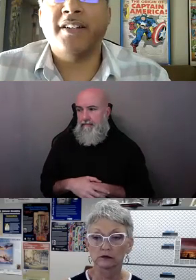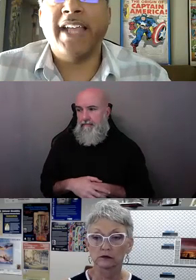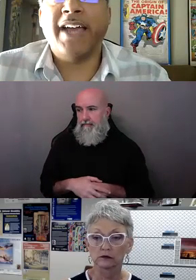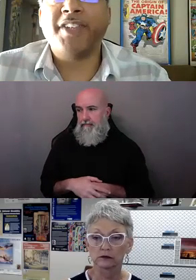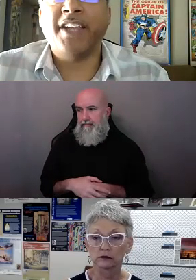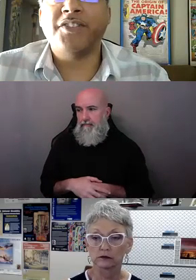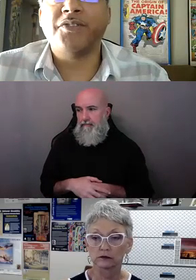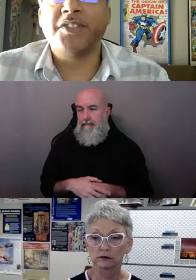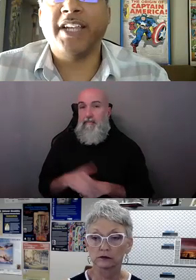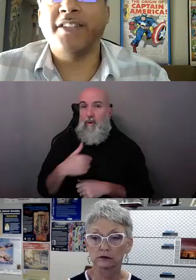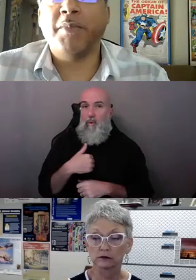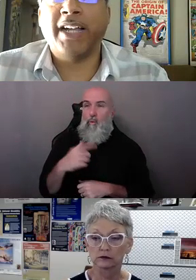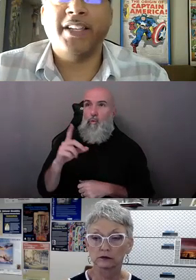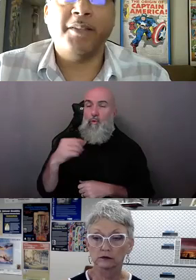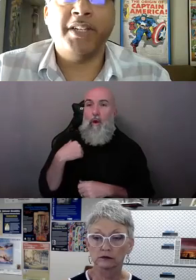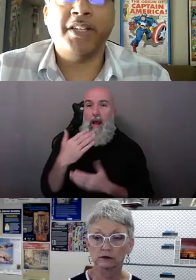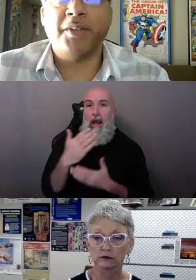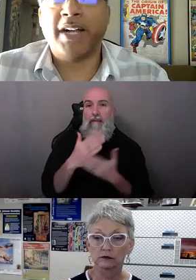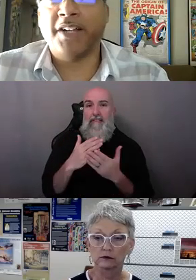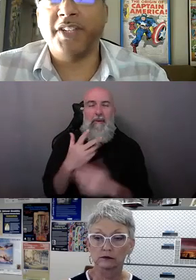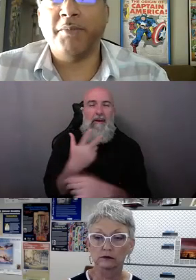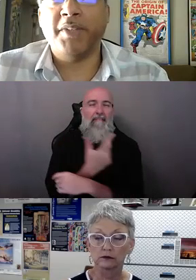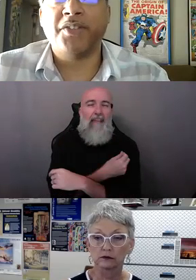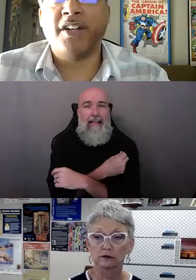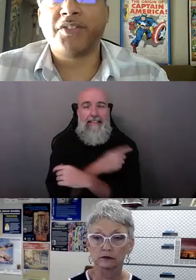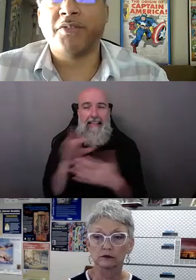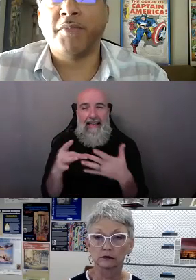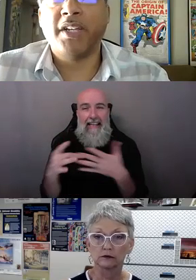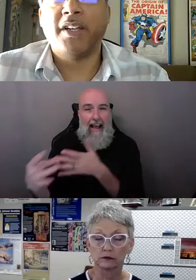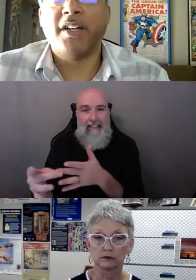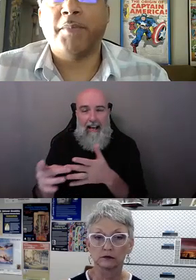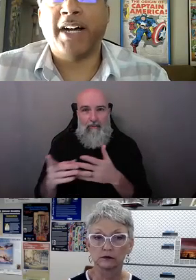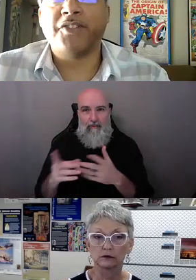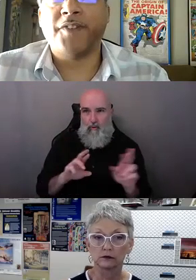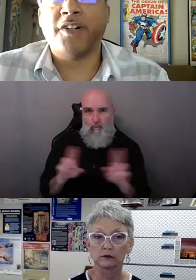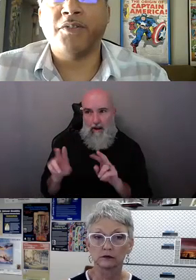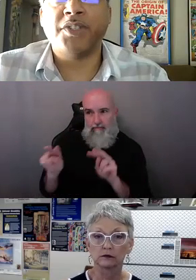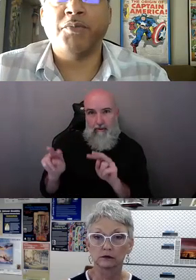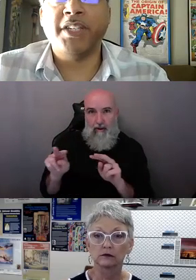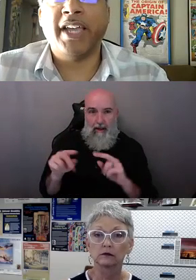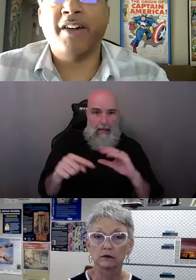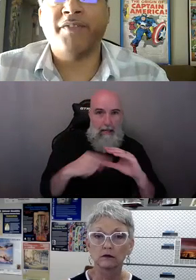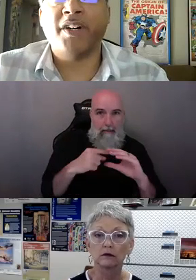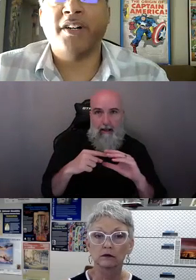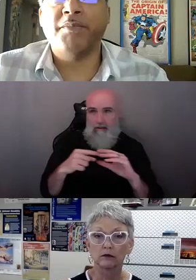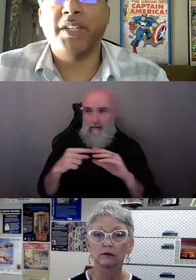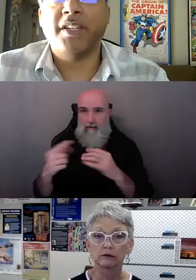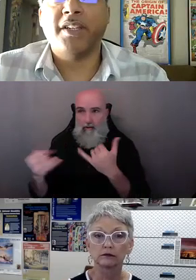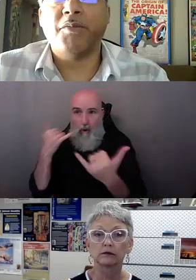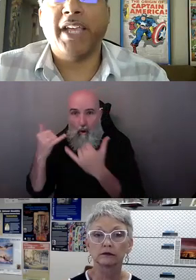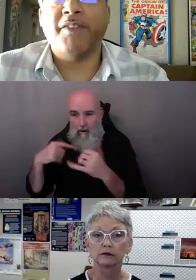vaccine navigators who are standing by the emails. They monitor the emails. They also monitor phones, and we have